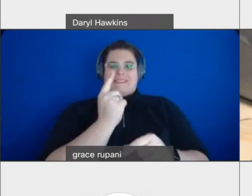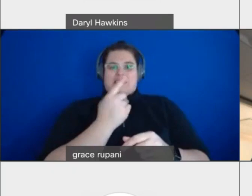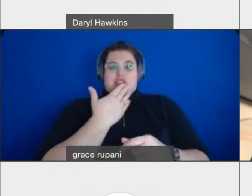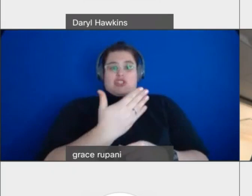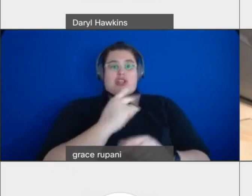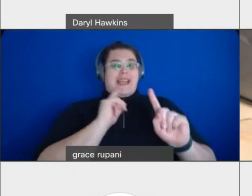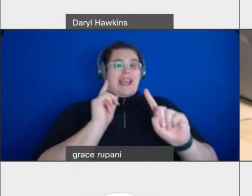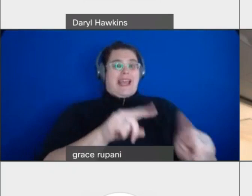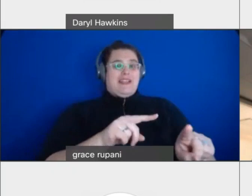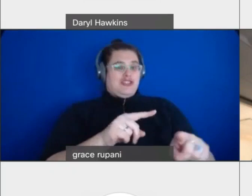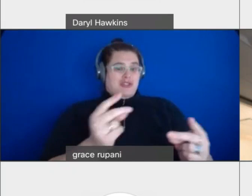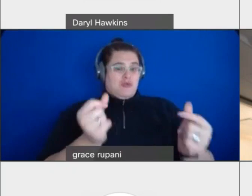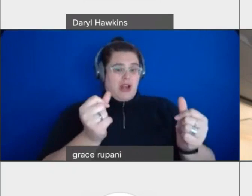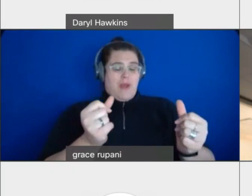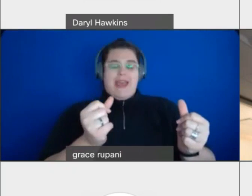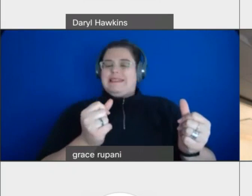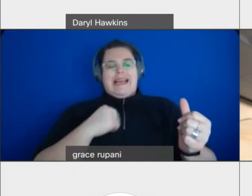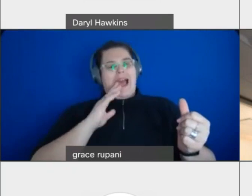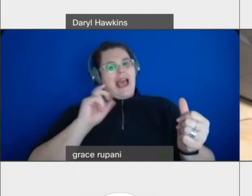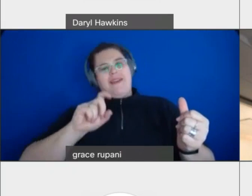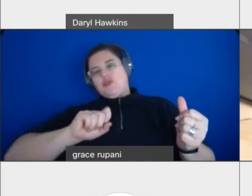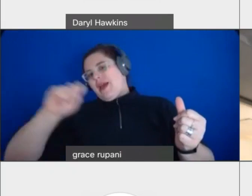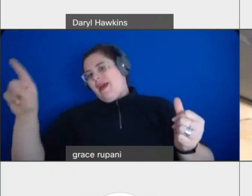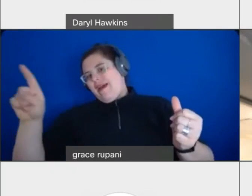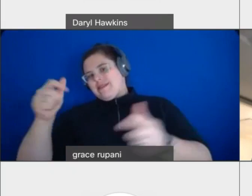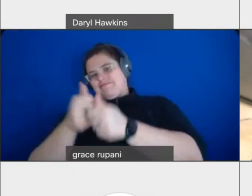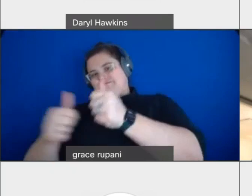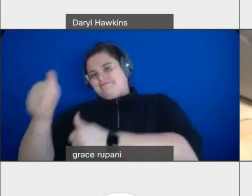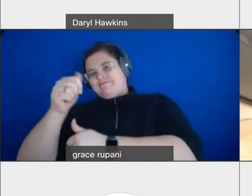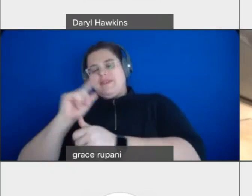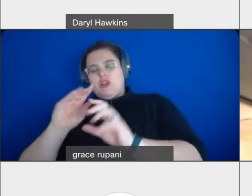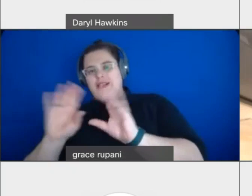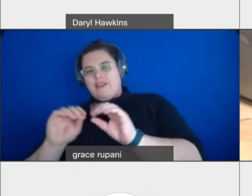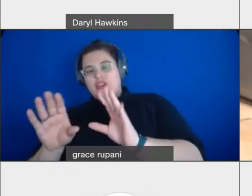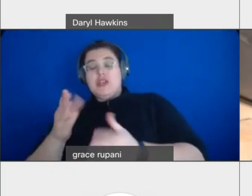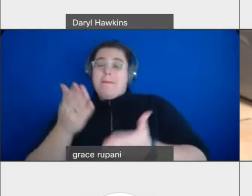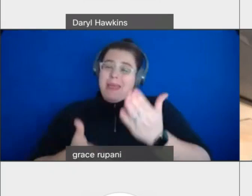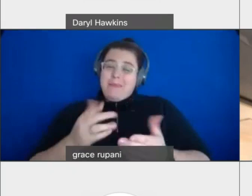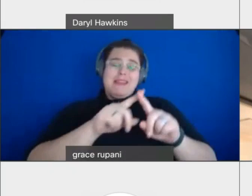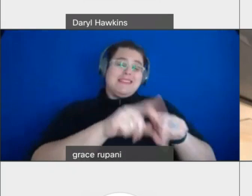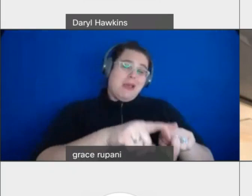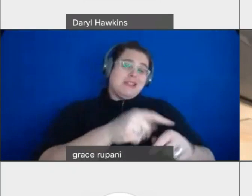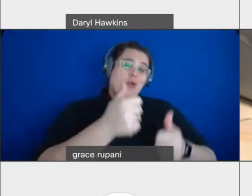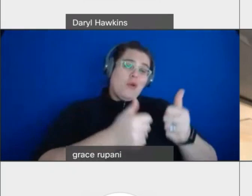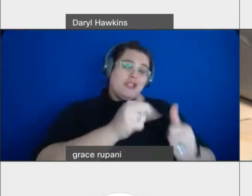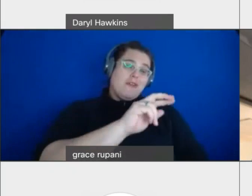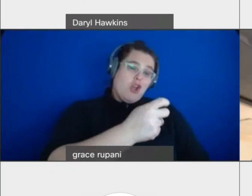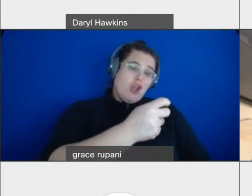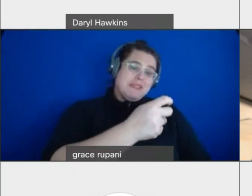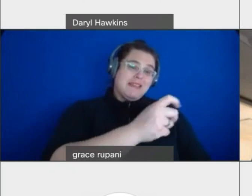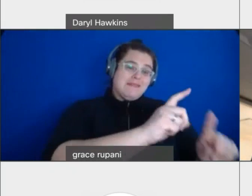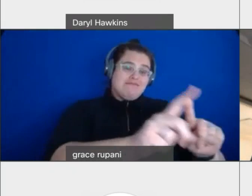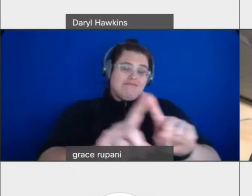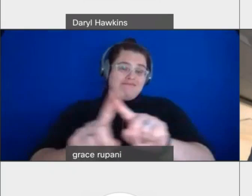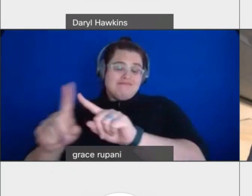to ask. It may be pharmacy specific, but again, I'll follow up with that and then relay